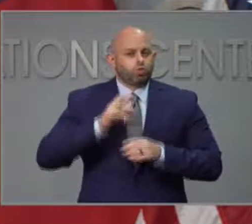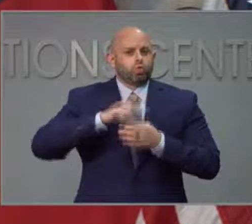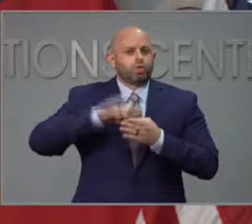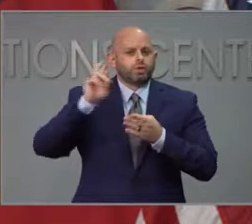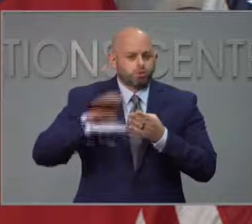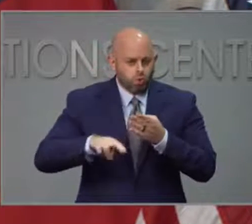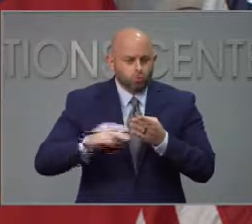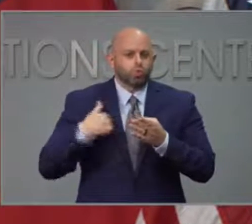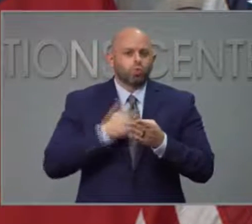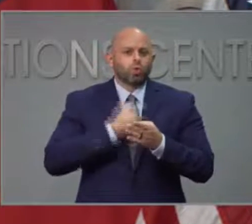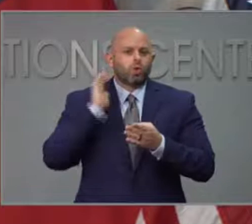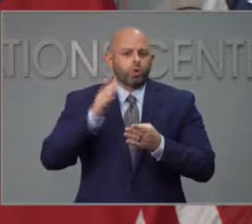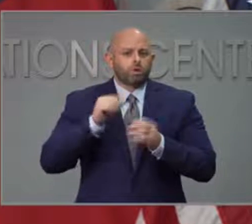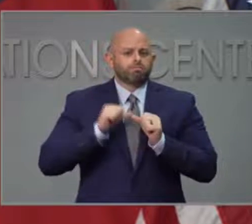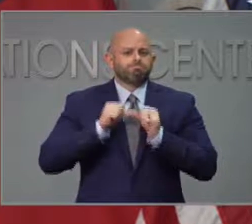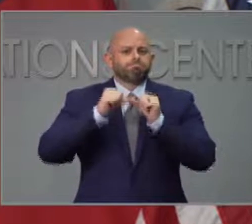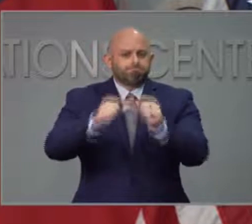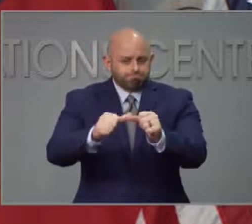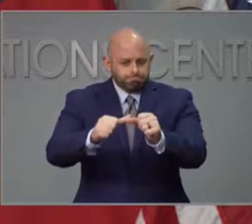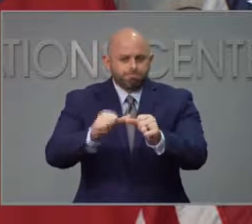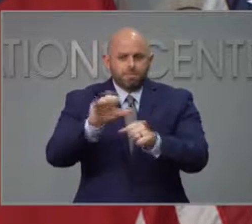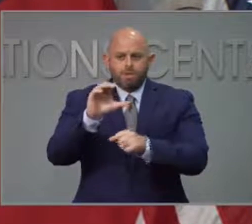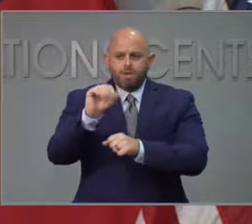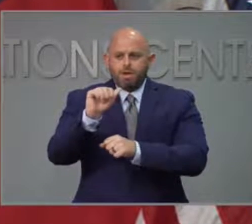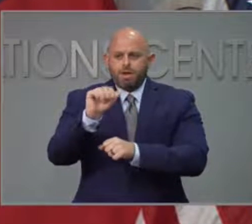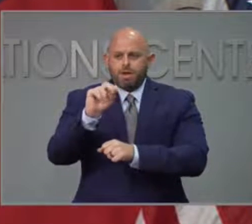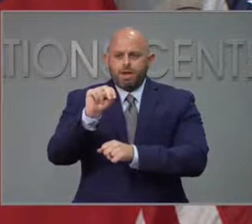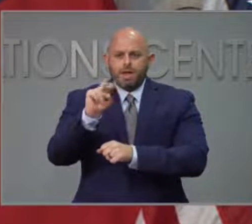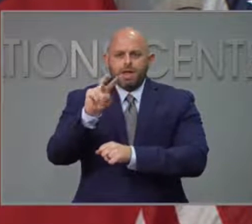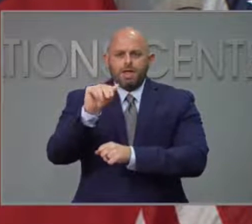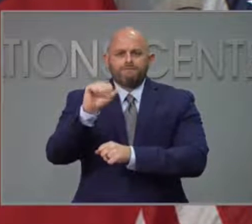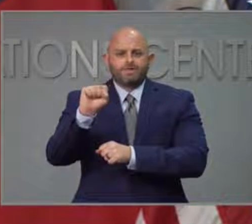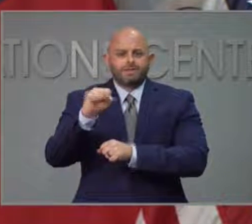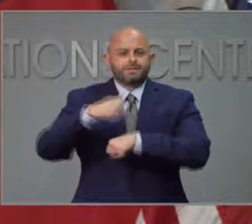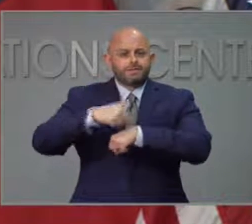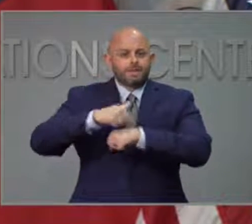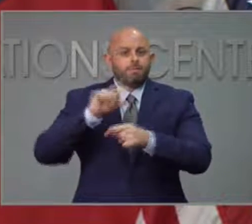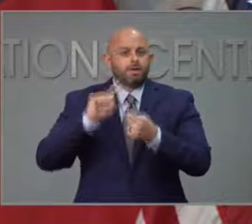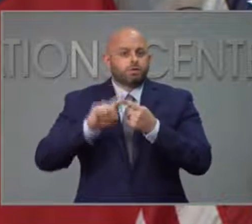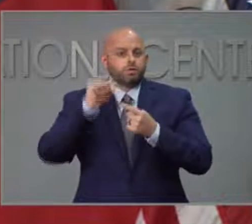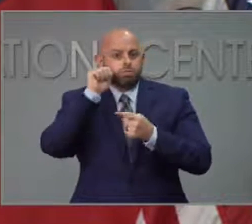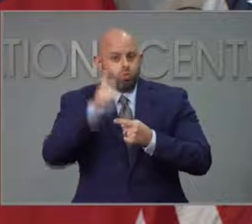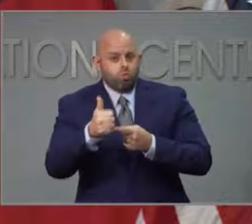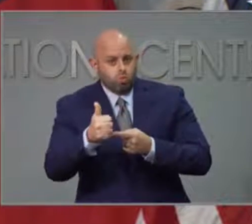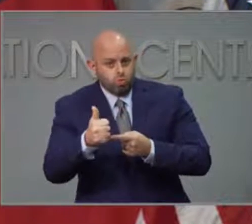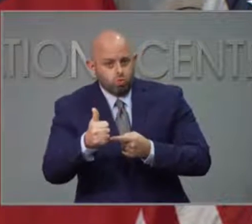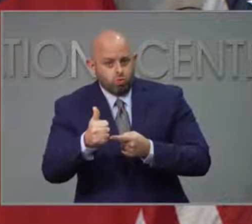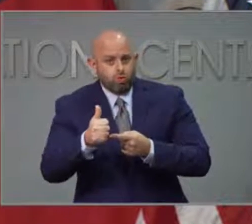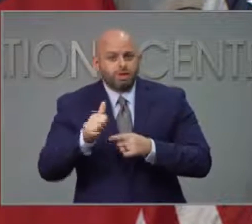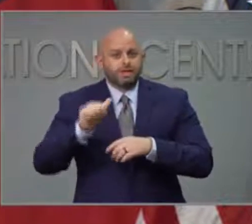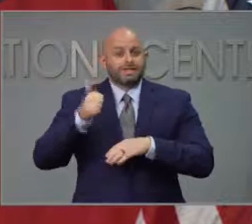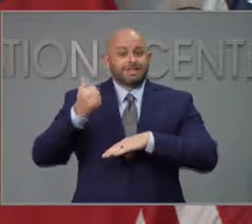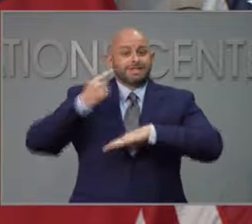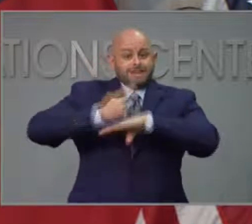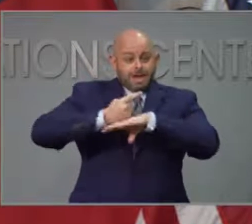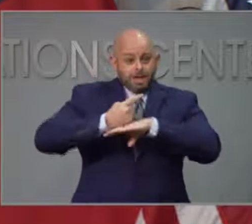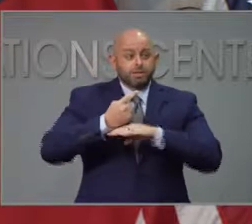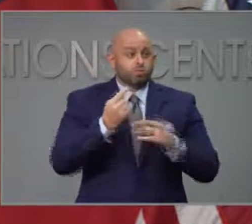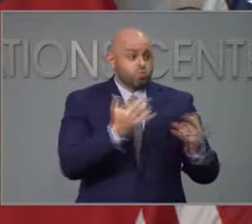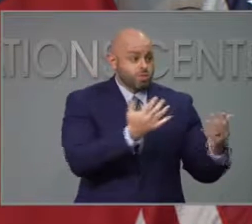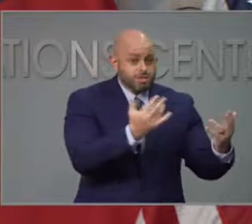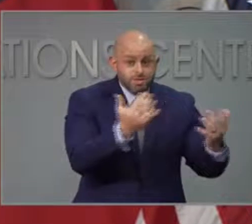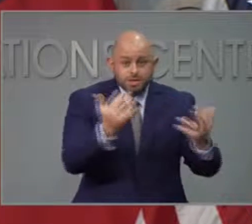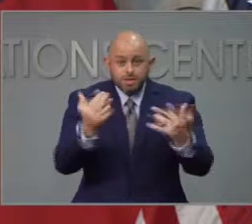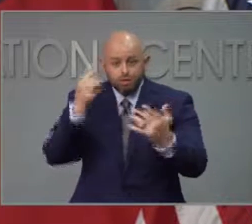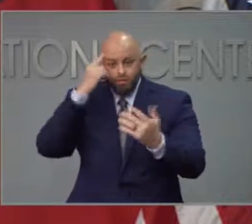what is called a canvass period beginning tomorrow. That is 10 days in North Carolina for the counties to